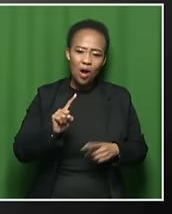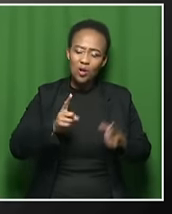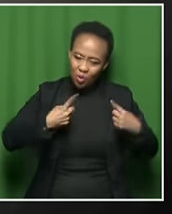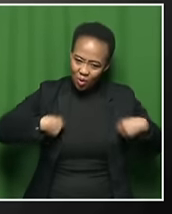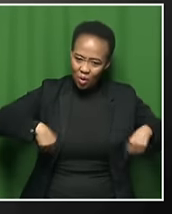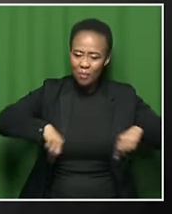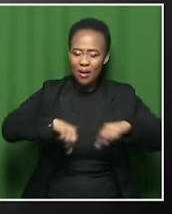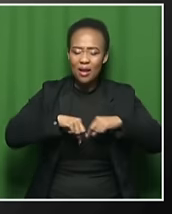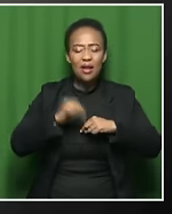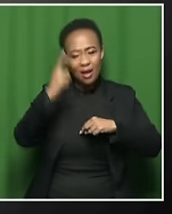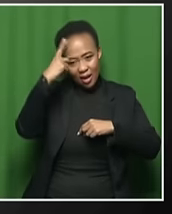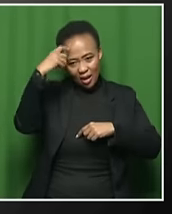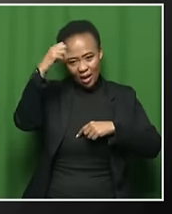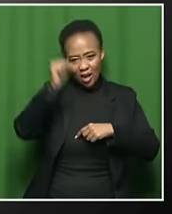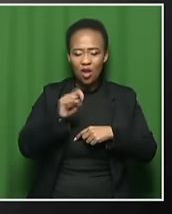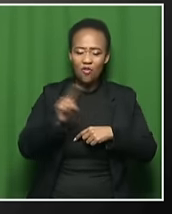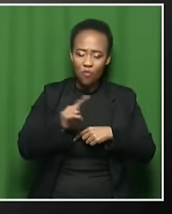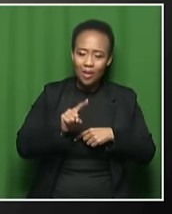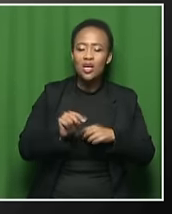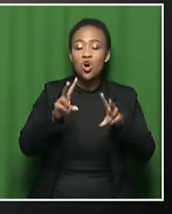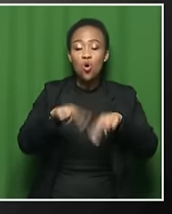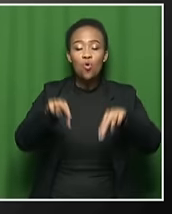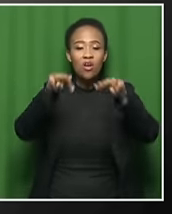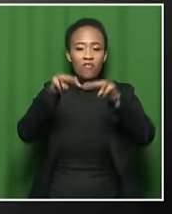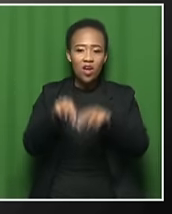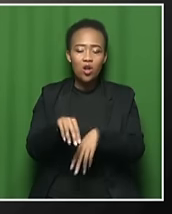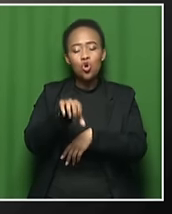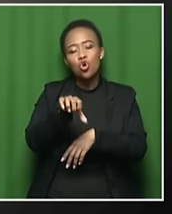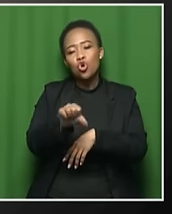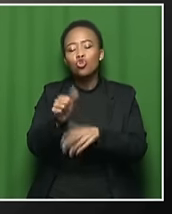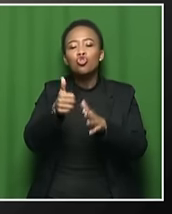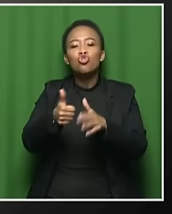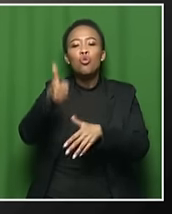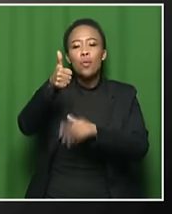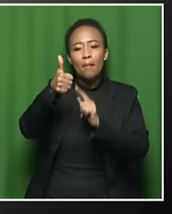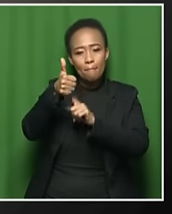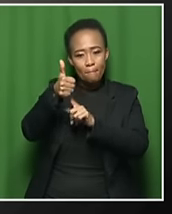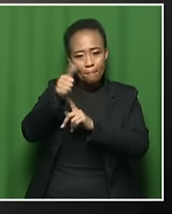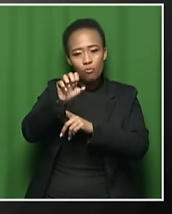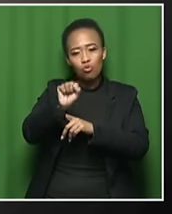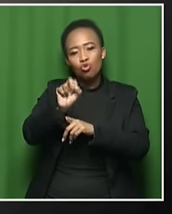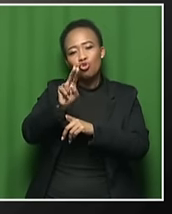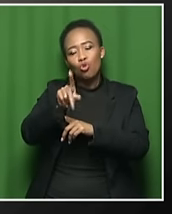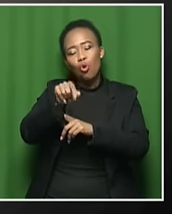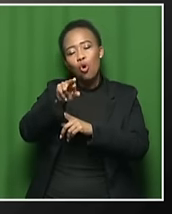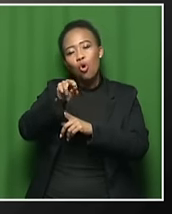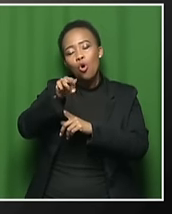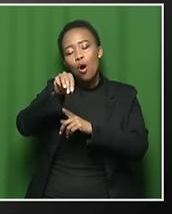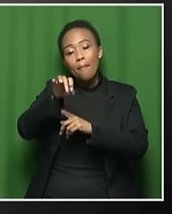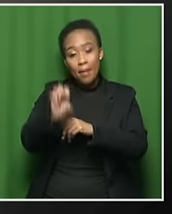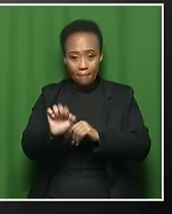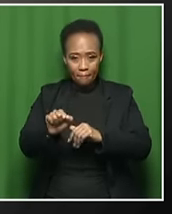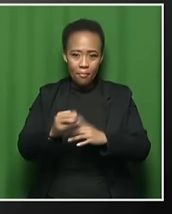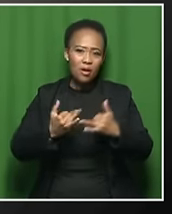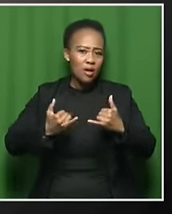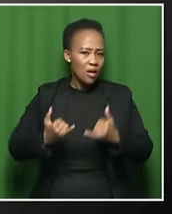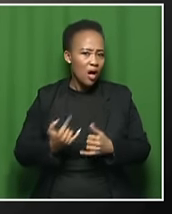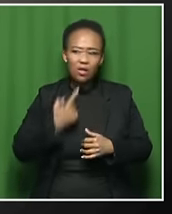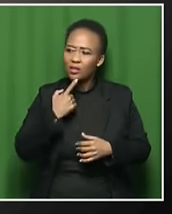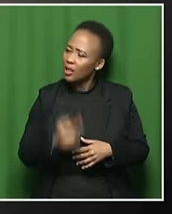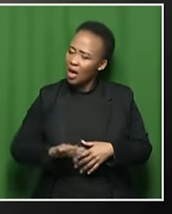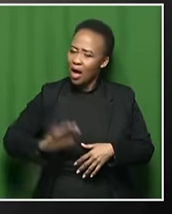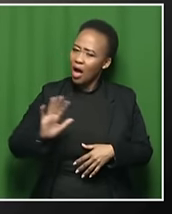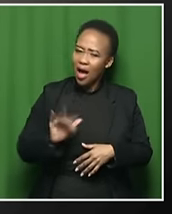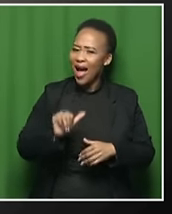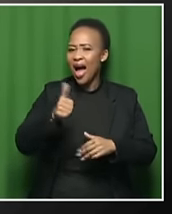That's a conservative value. Okay. So the perception out there that conservatives are anti this, anti, that's nonsense. But